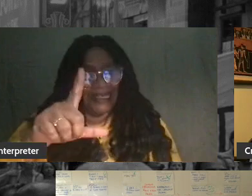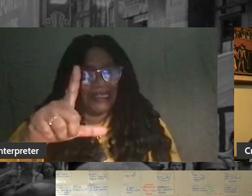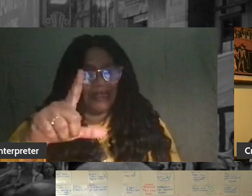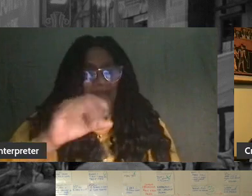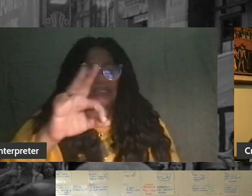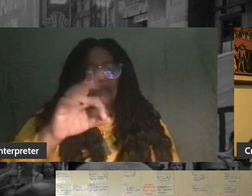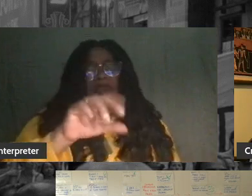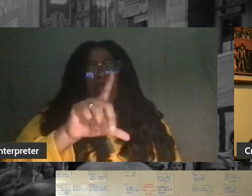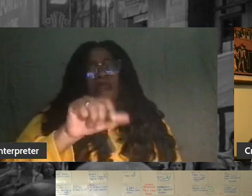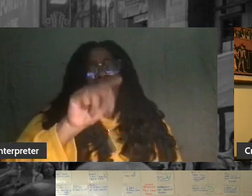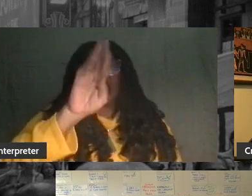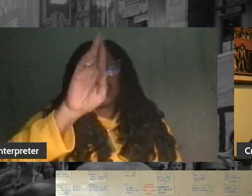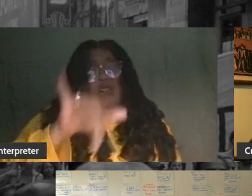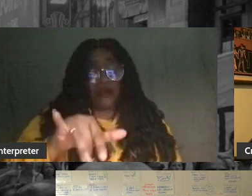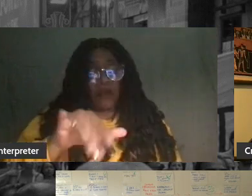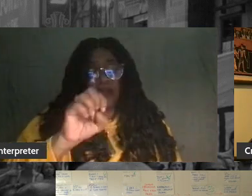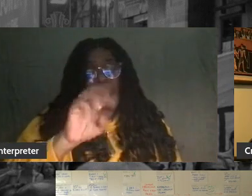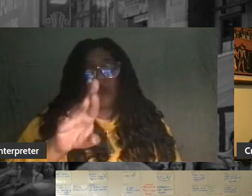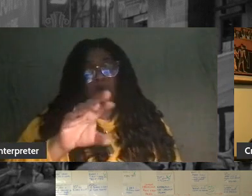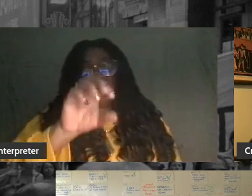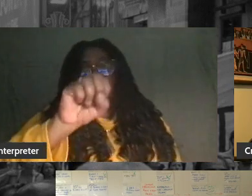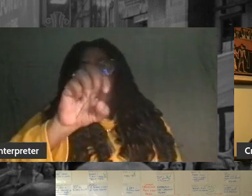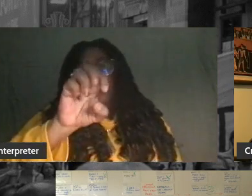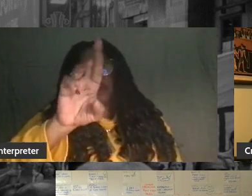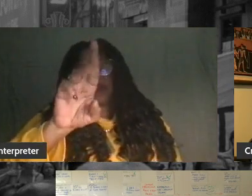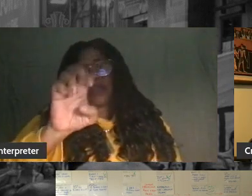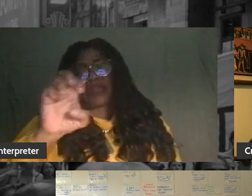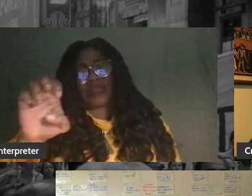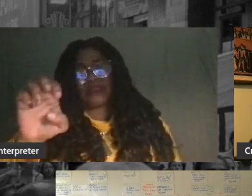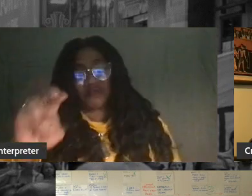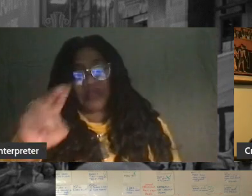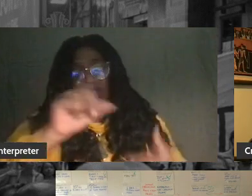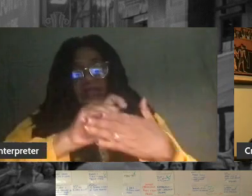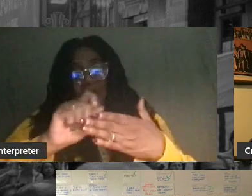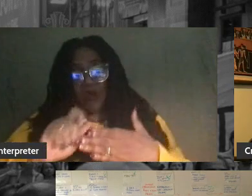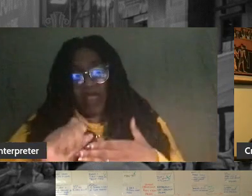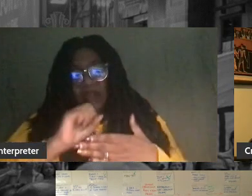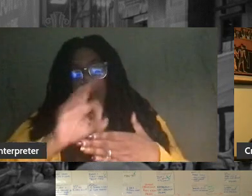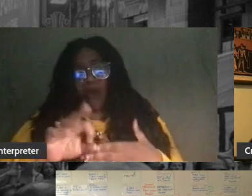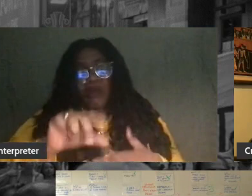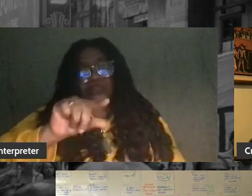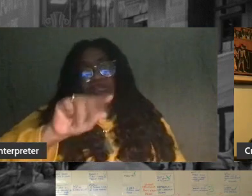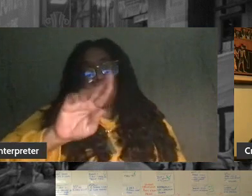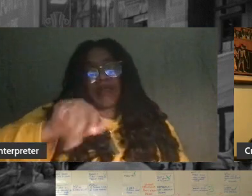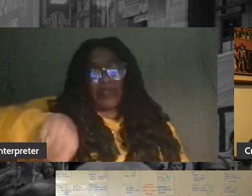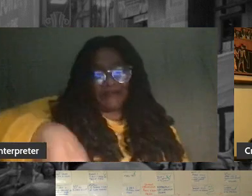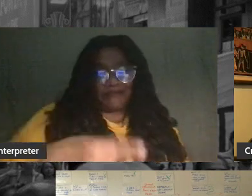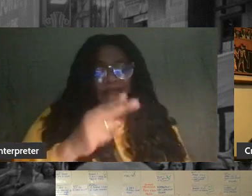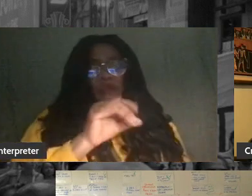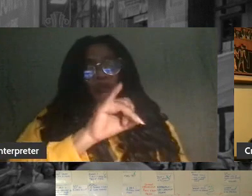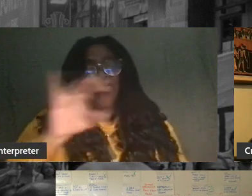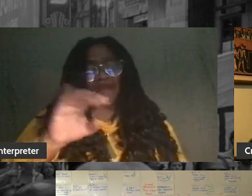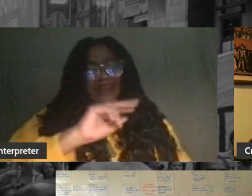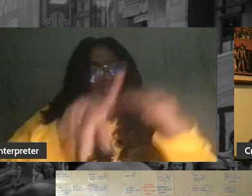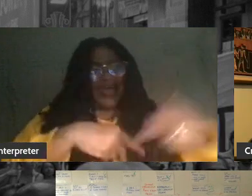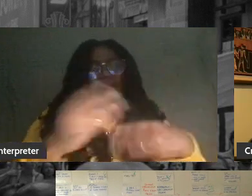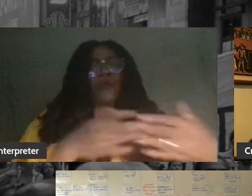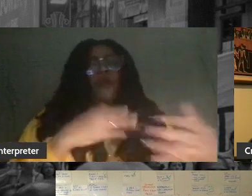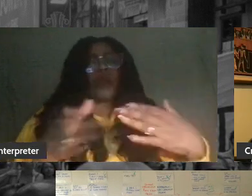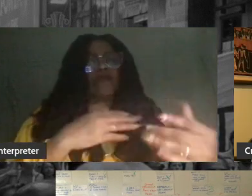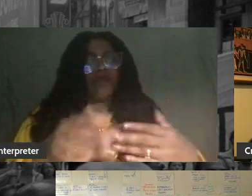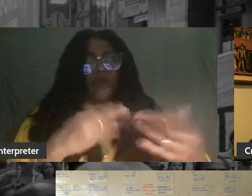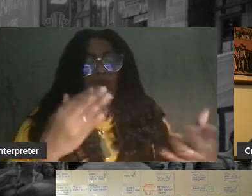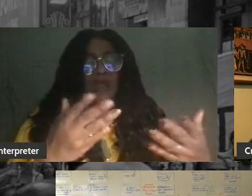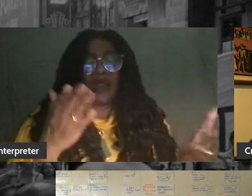literary writer or screenwriter, a graphic novel writer, whatever you are, it may